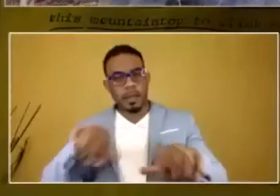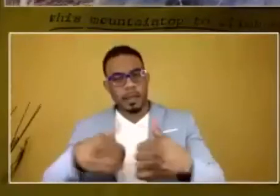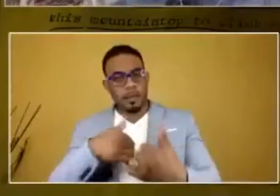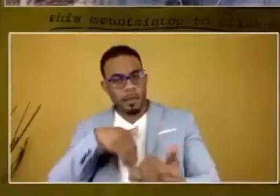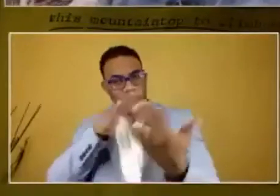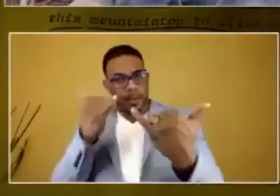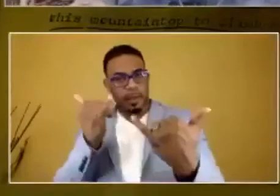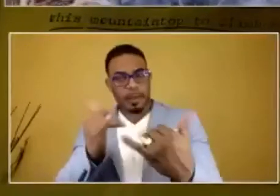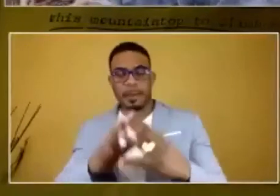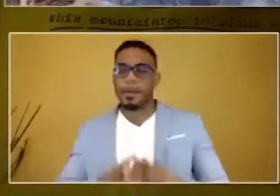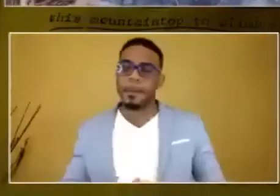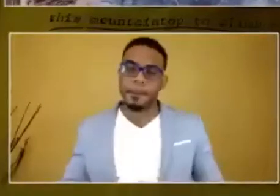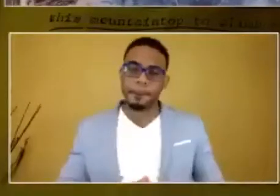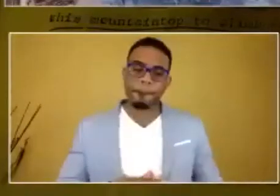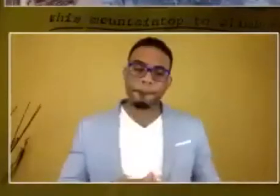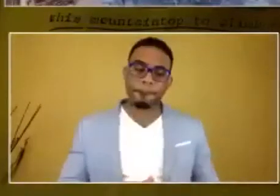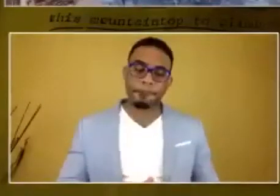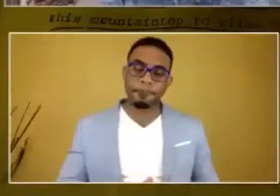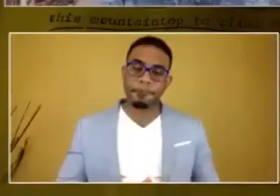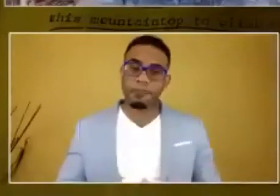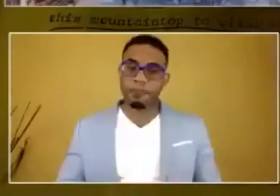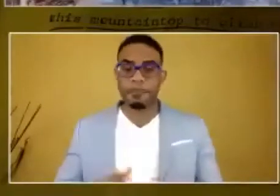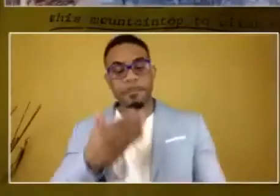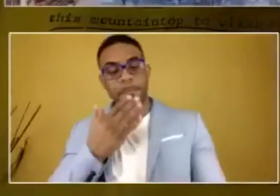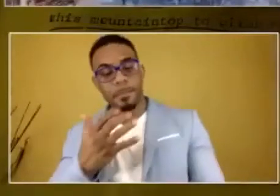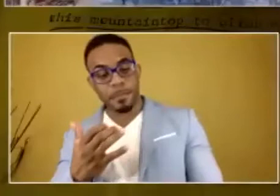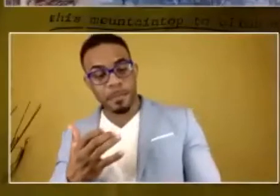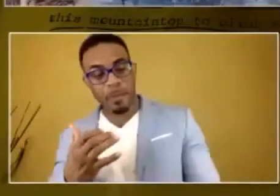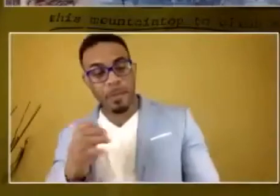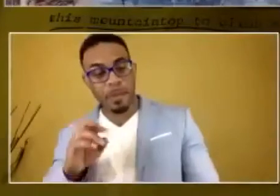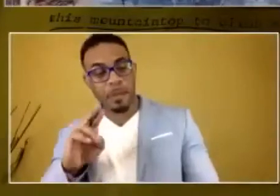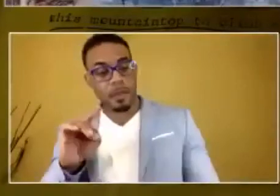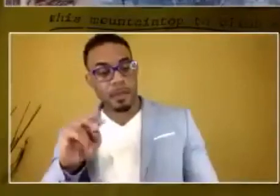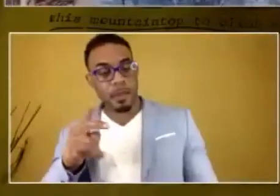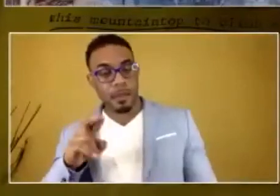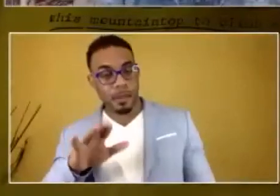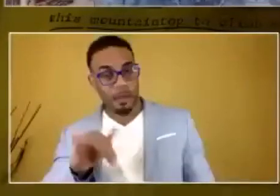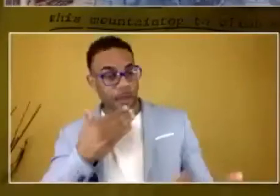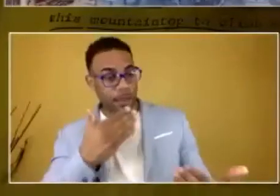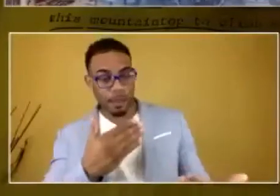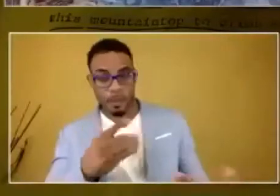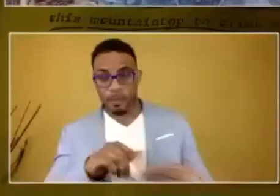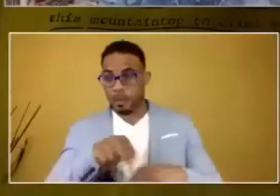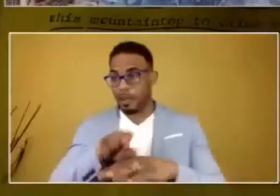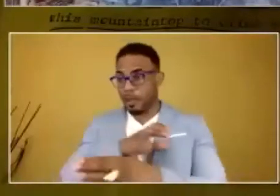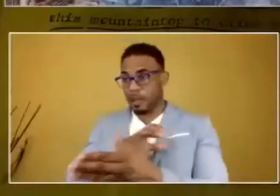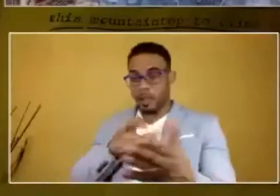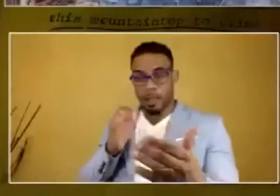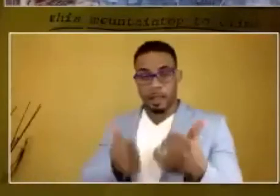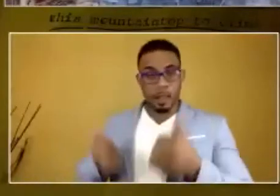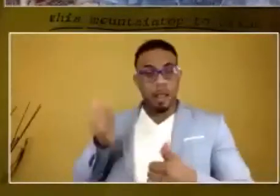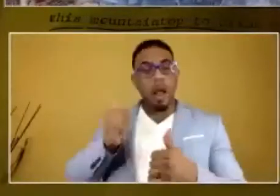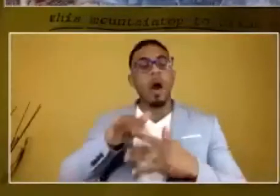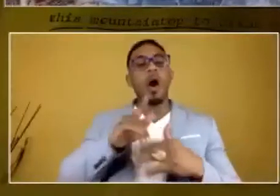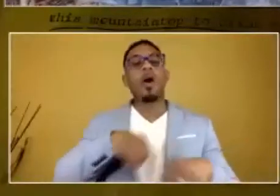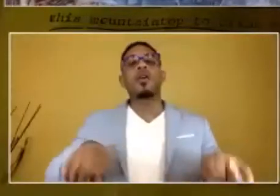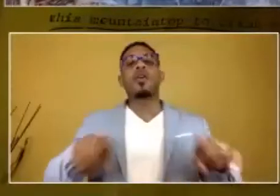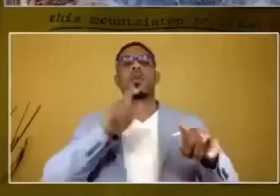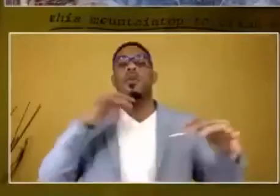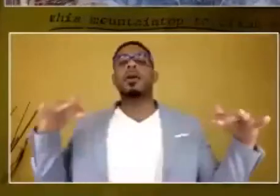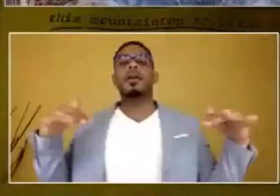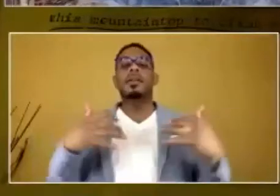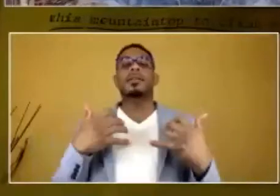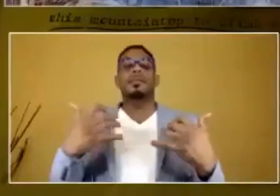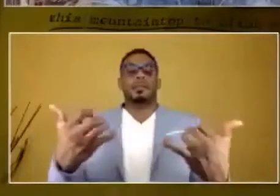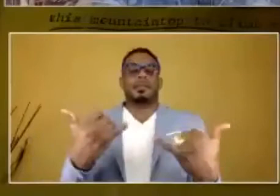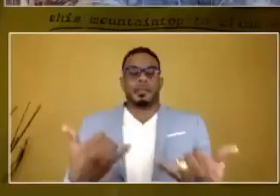today? Thank you so much, Dr. Ransby, and to the National Council of Elders and all of you all that are gathered here